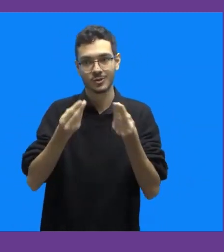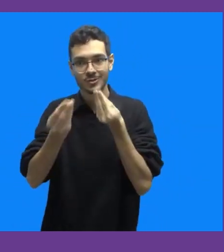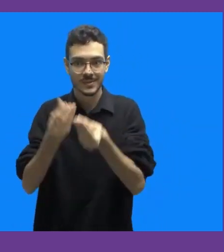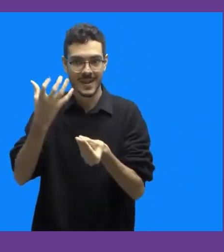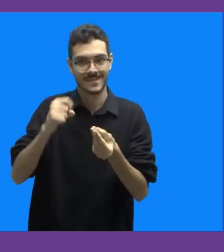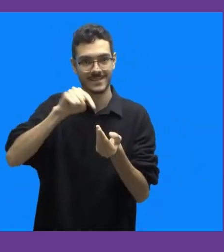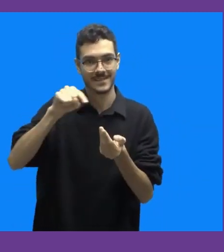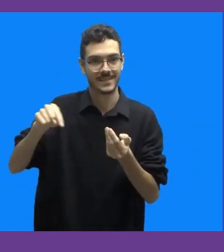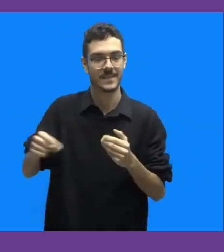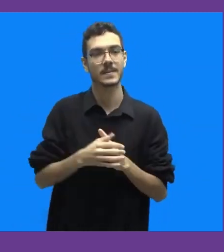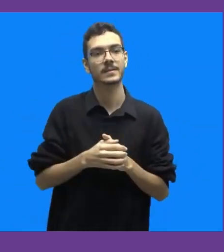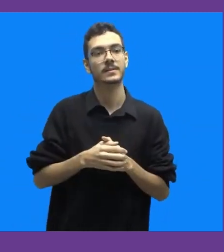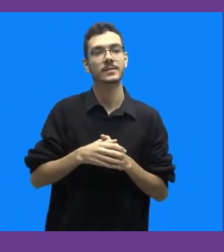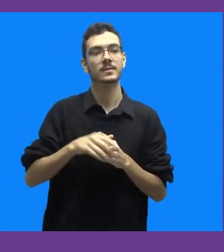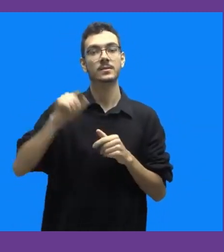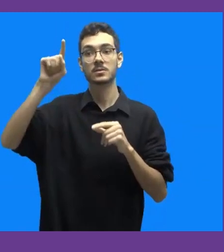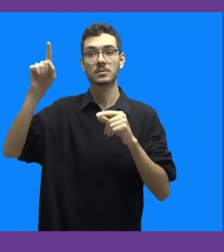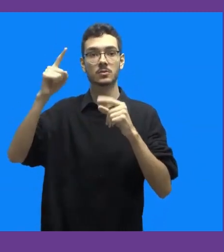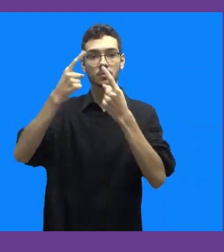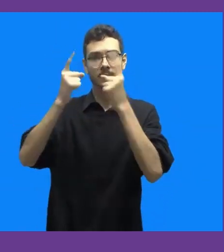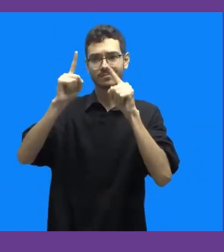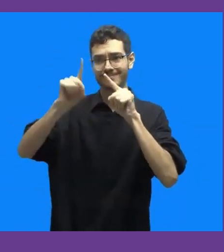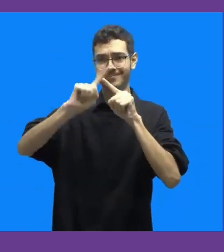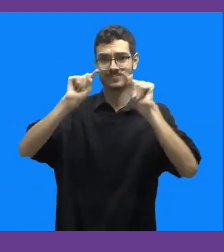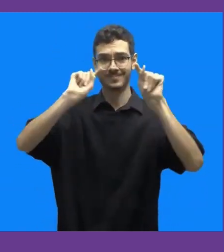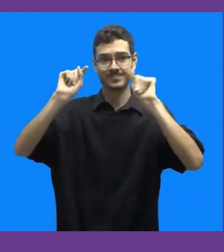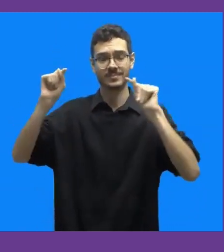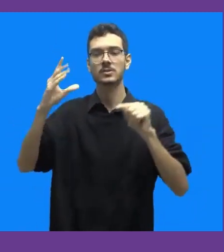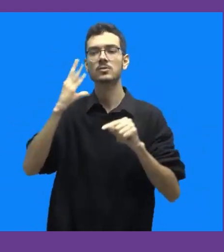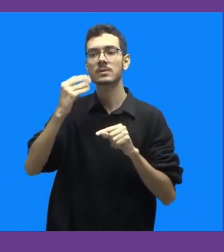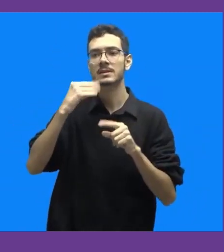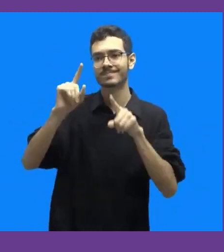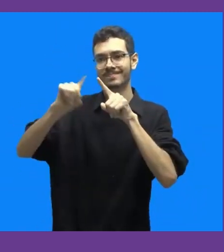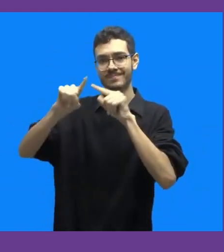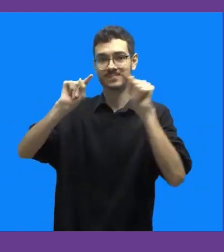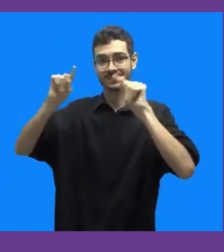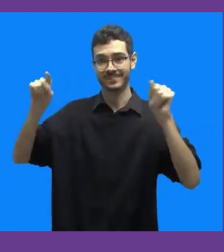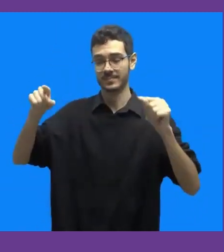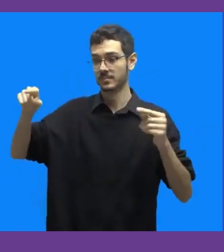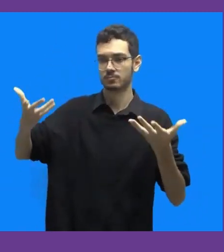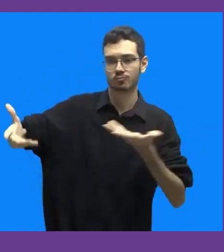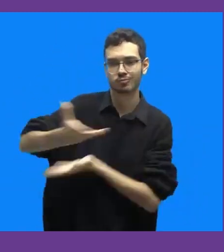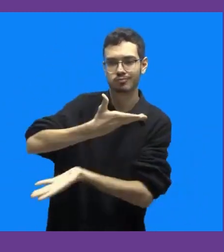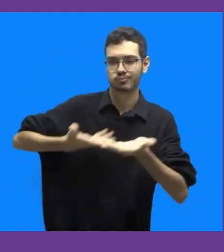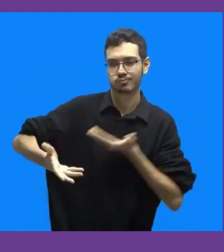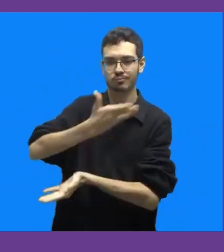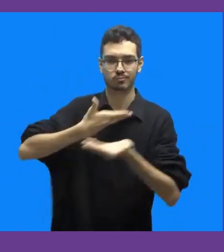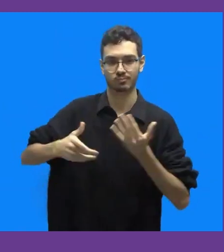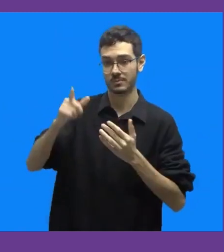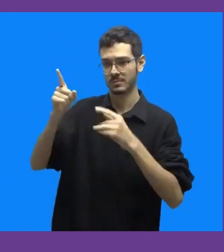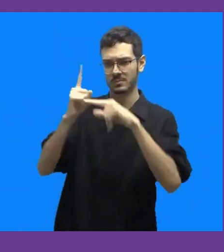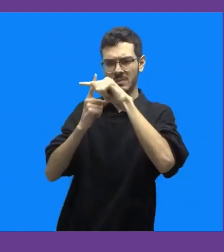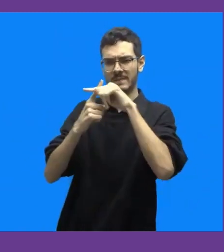very positive, because we can benefit from the experiences of other universities that have already more experience than we